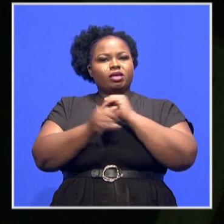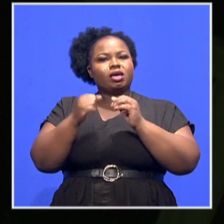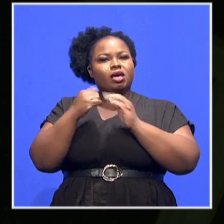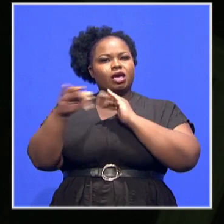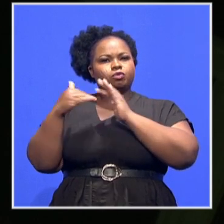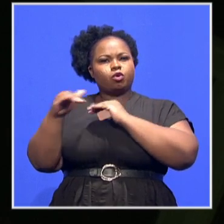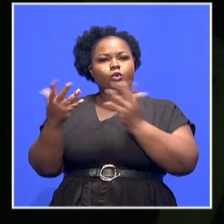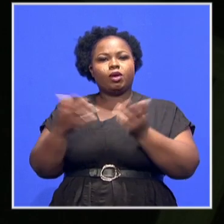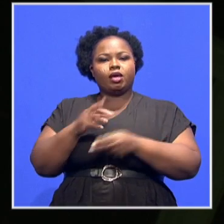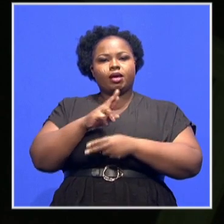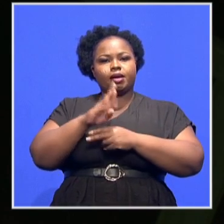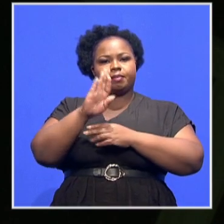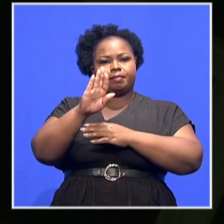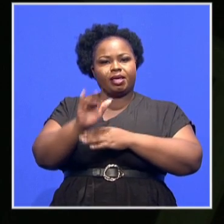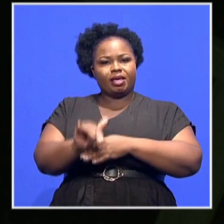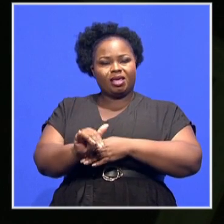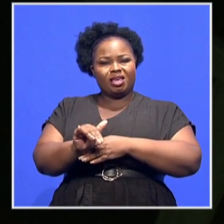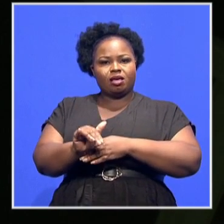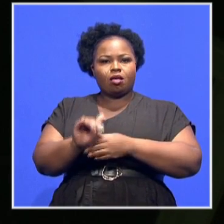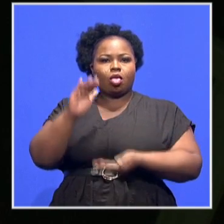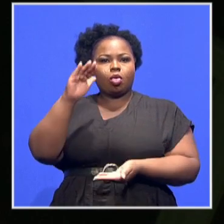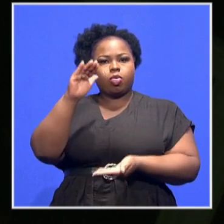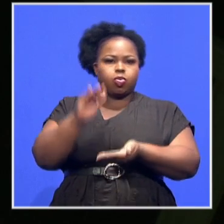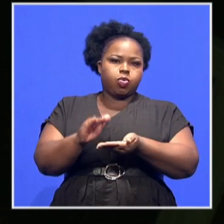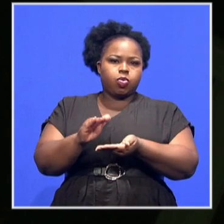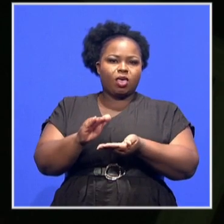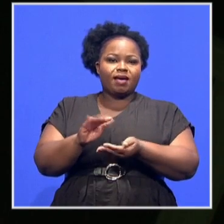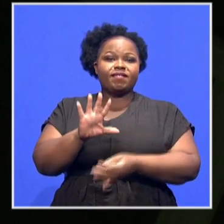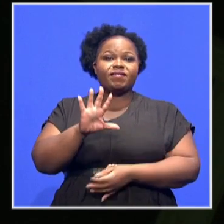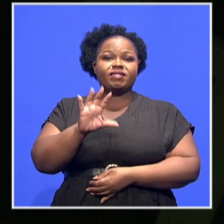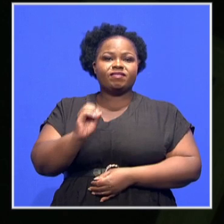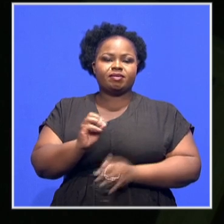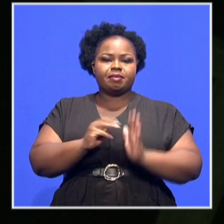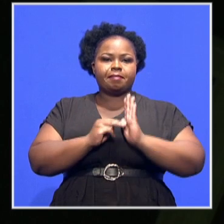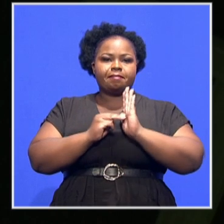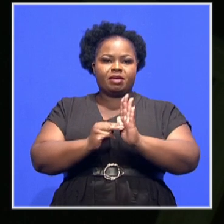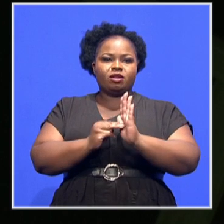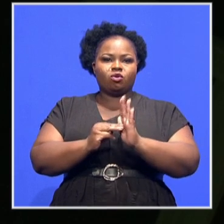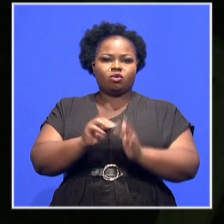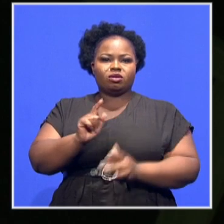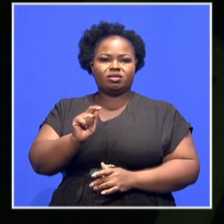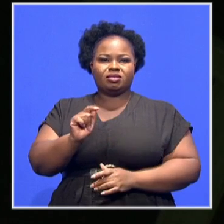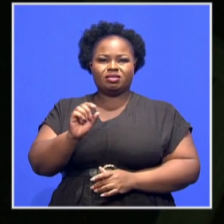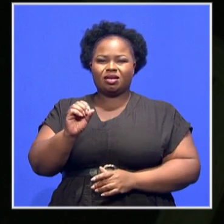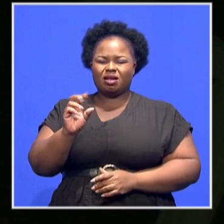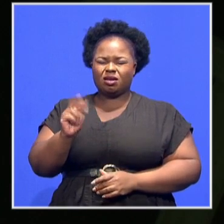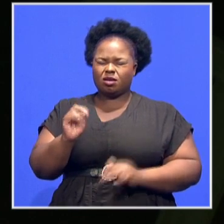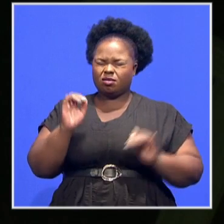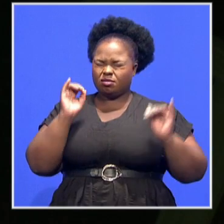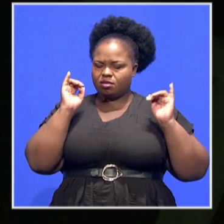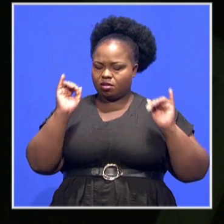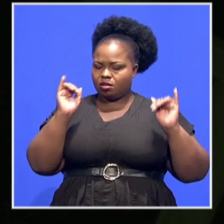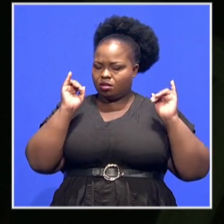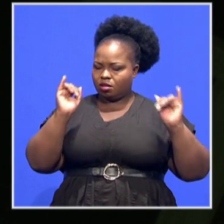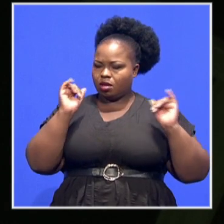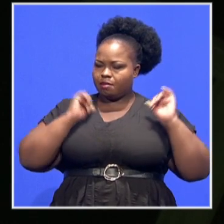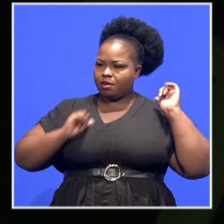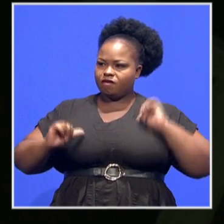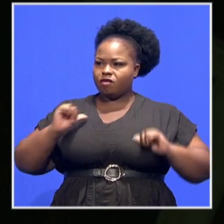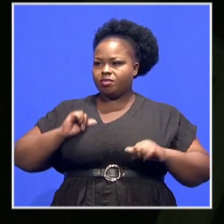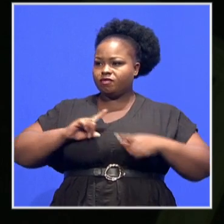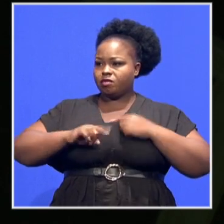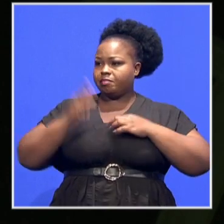Bay dropped to about 50 million tons, the worst performance since